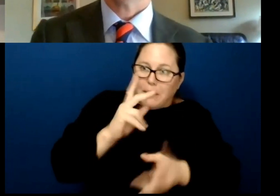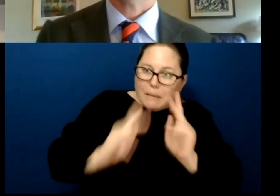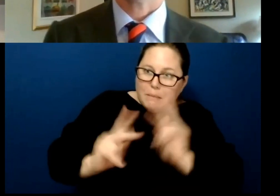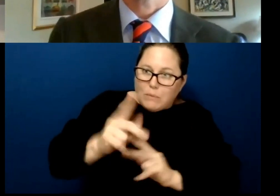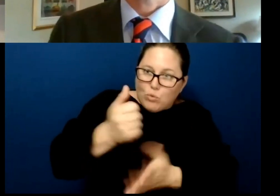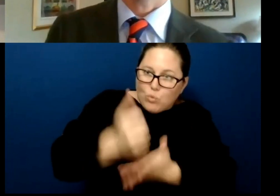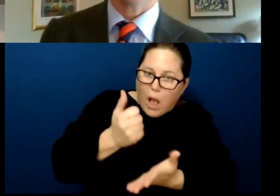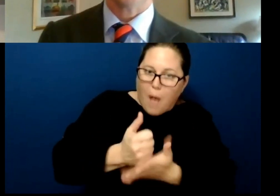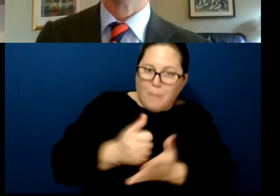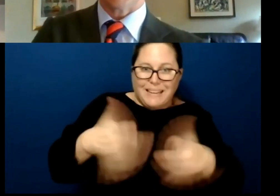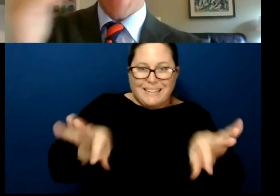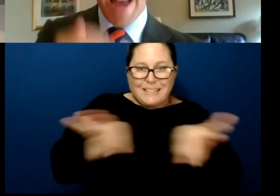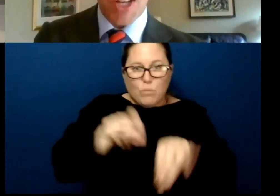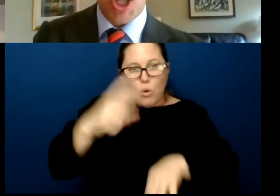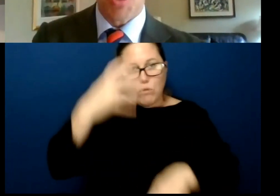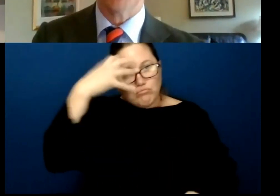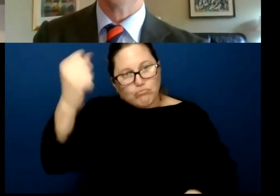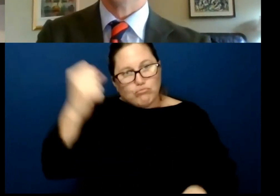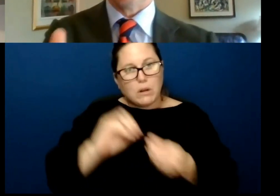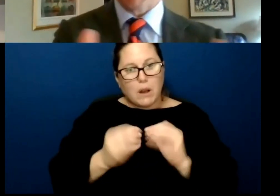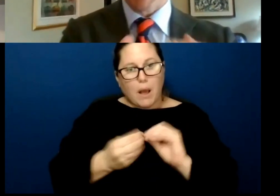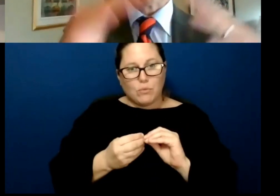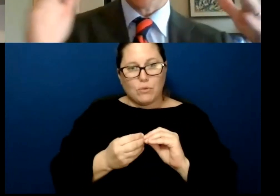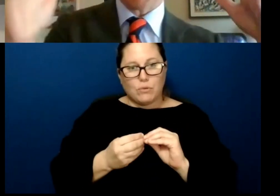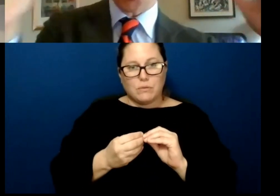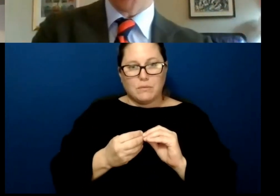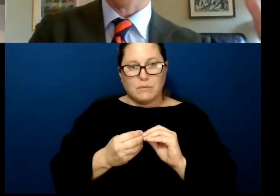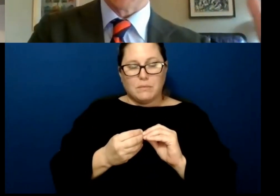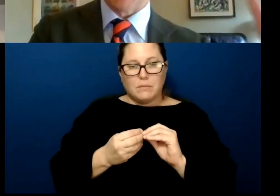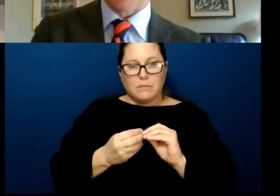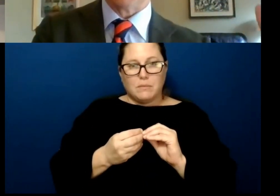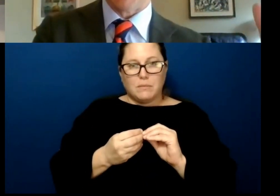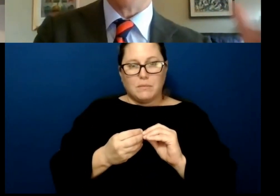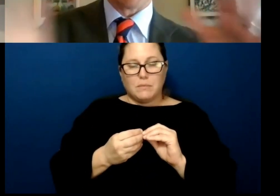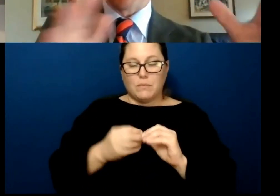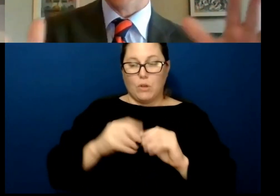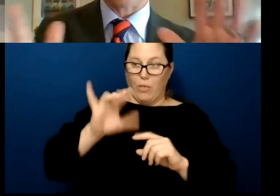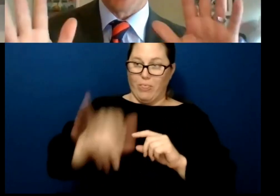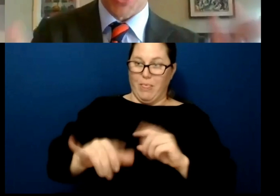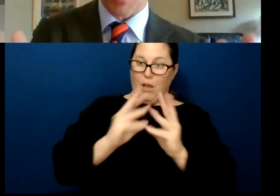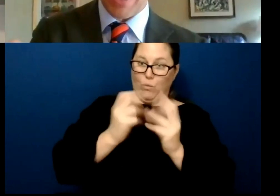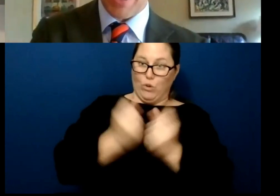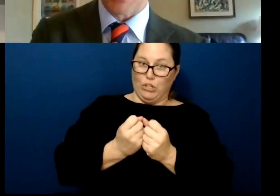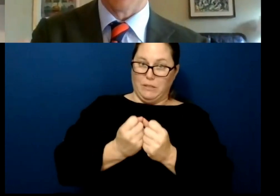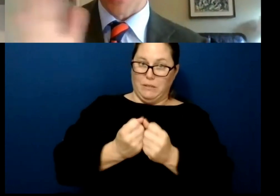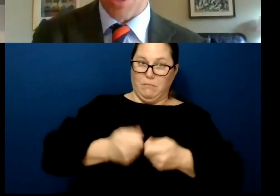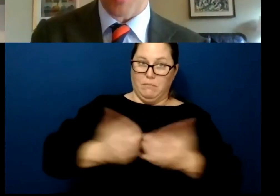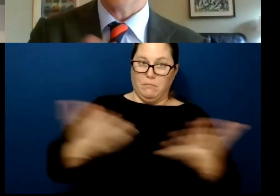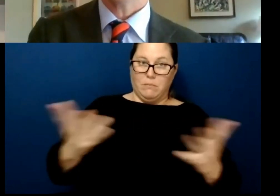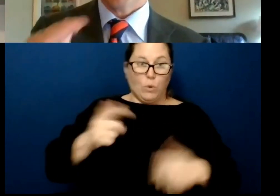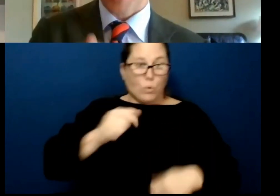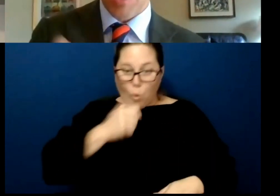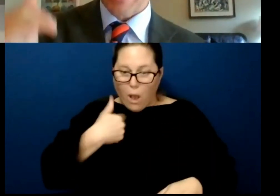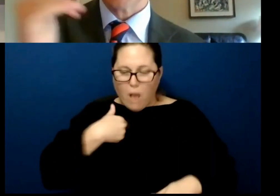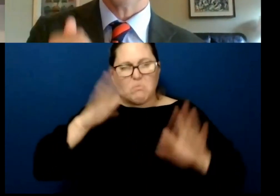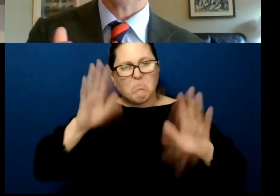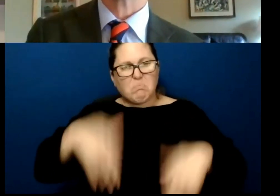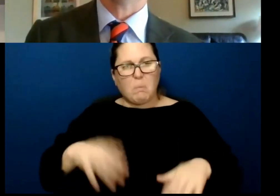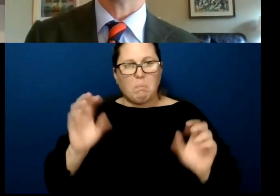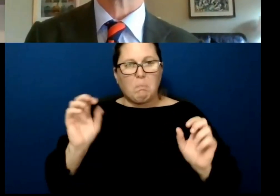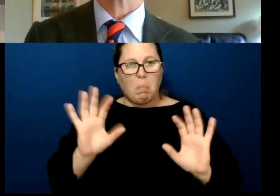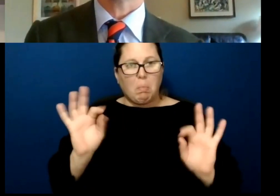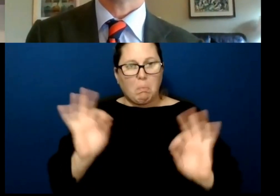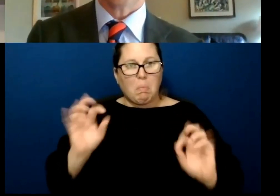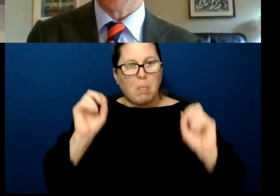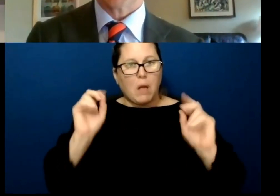numbers. Now, one thing that I asked you to do when we passed out this worksheet ahead of time, and if you don't have it, that's okay. You can still get some